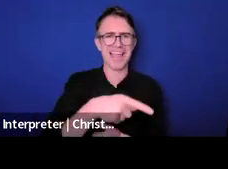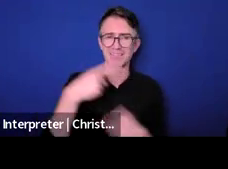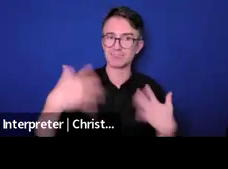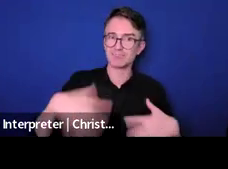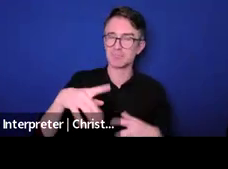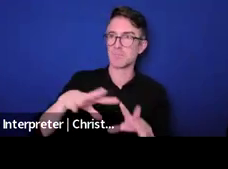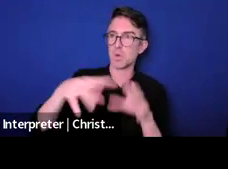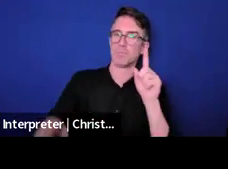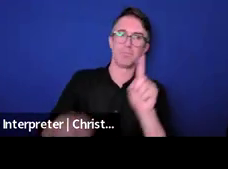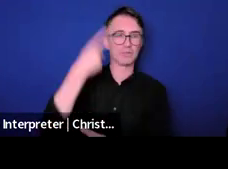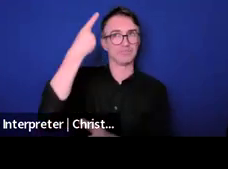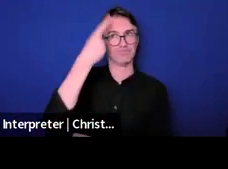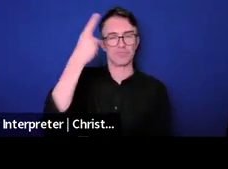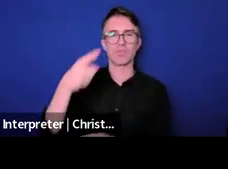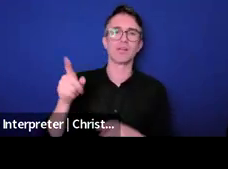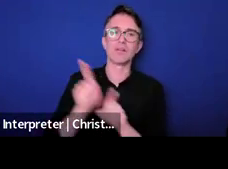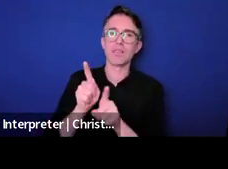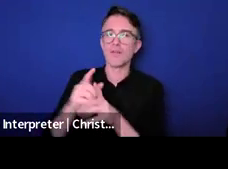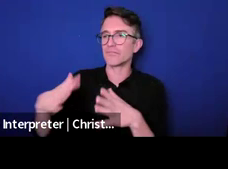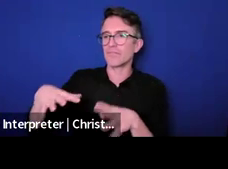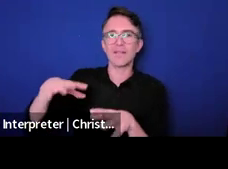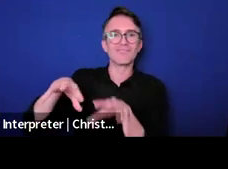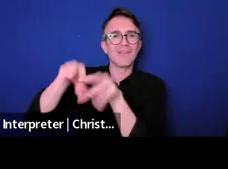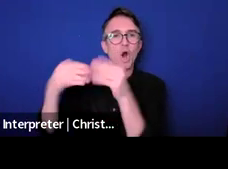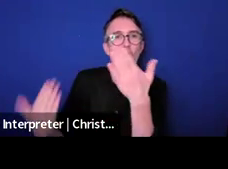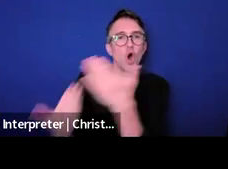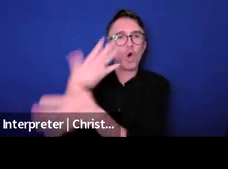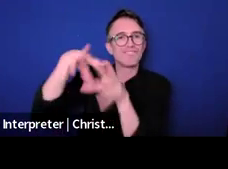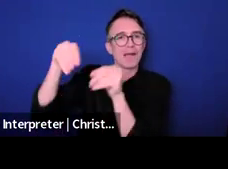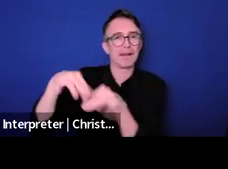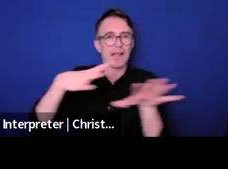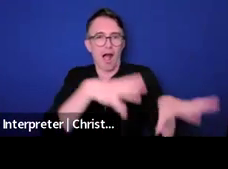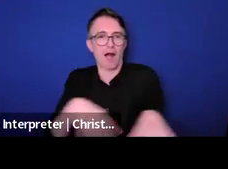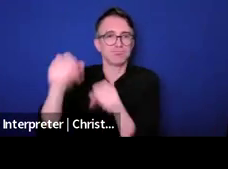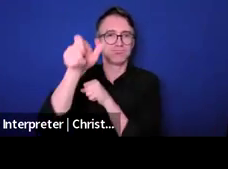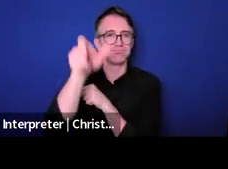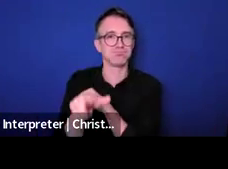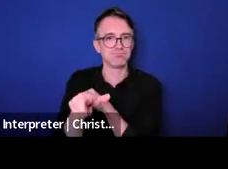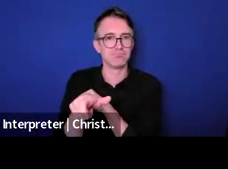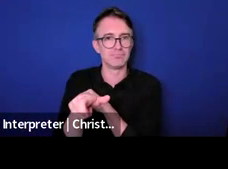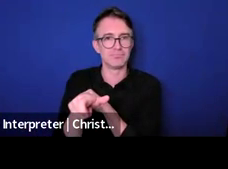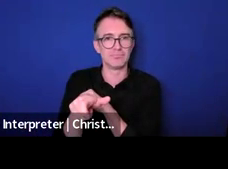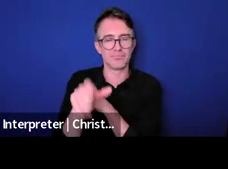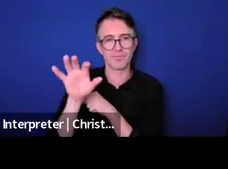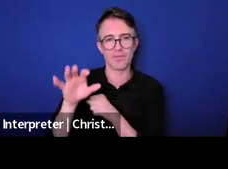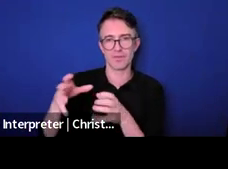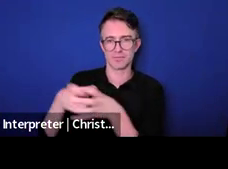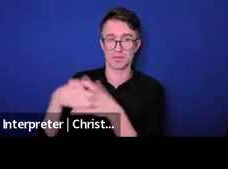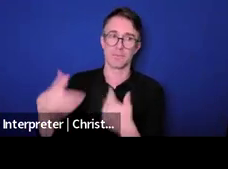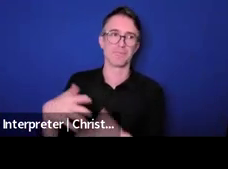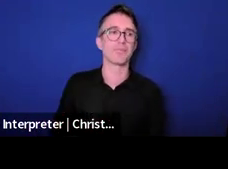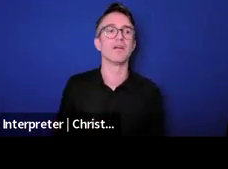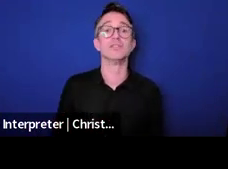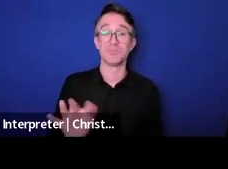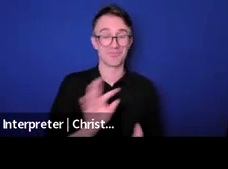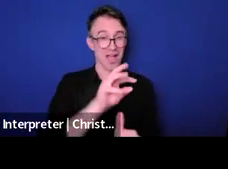and it's great to see progress. So moving from Armenia, we will go all the way in sub-Saharan Africa and in Rwanda.